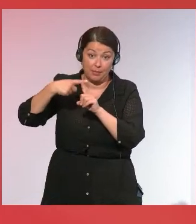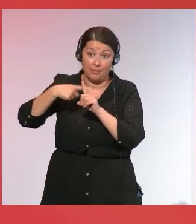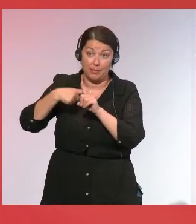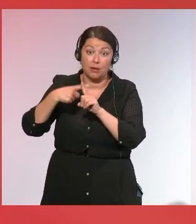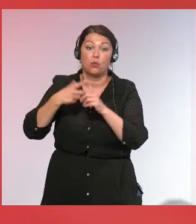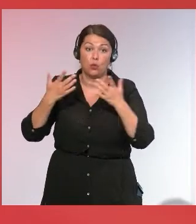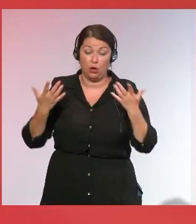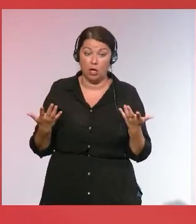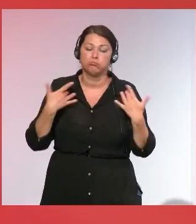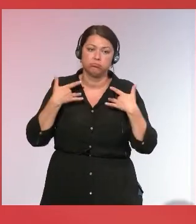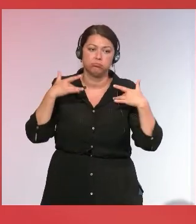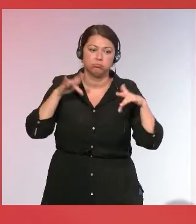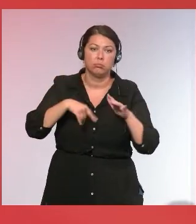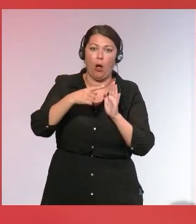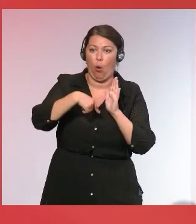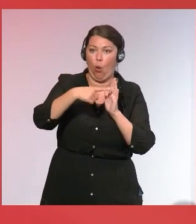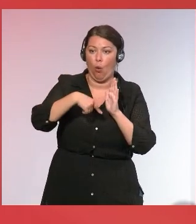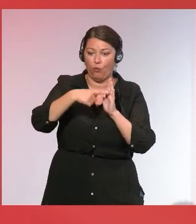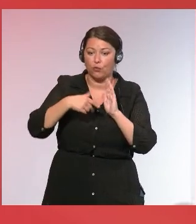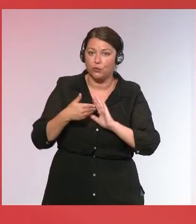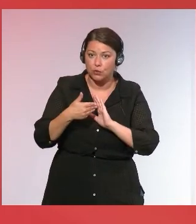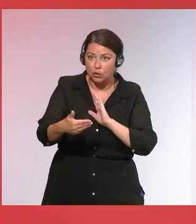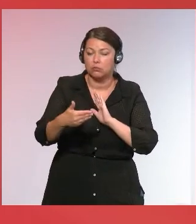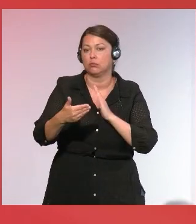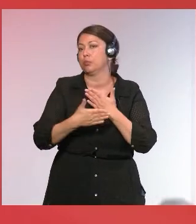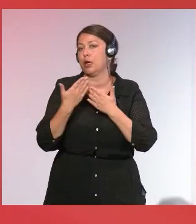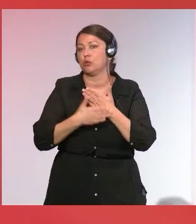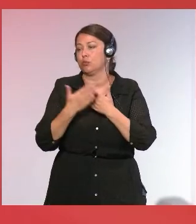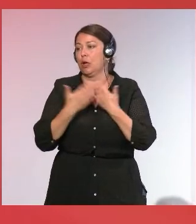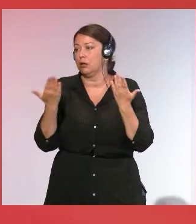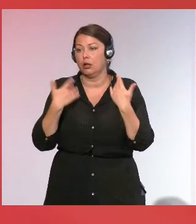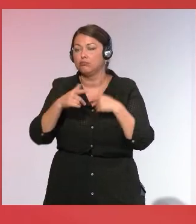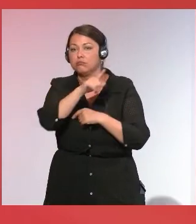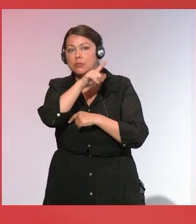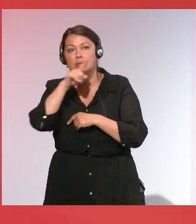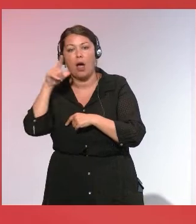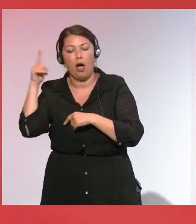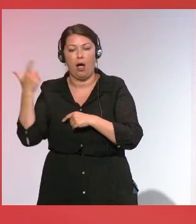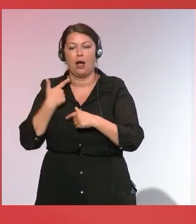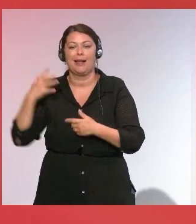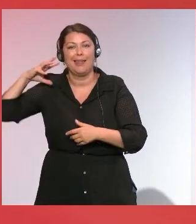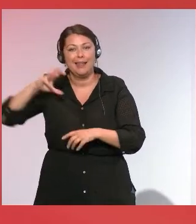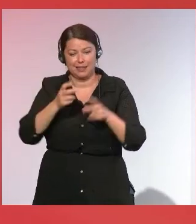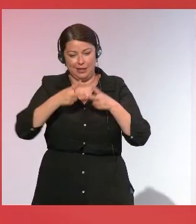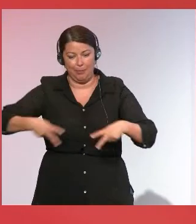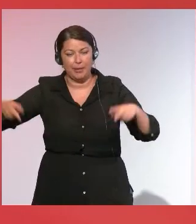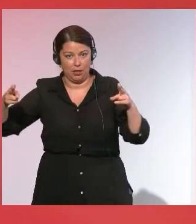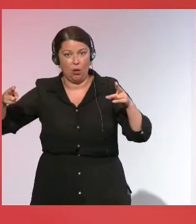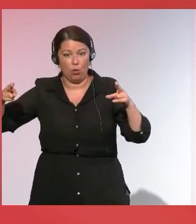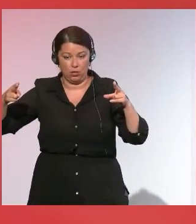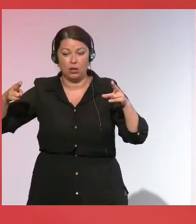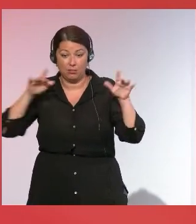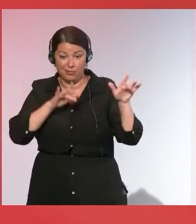higher temperatures during a long period of time and more nutrients in water, we get more blue-green algae in lakes and